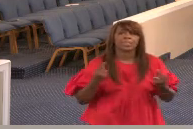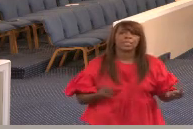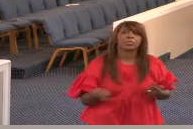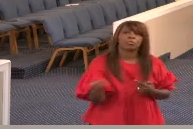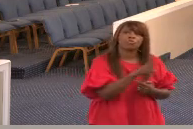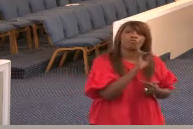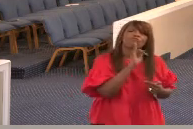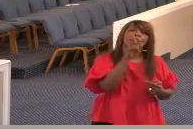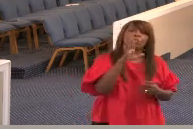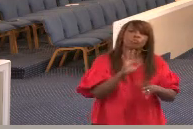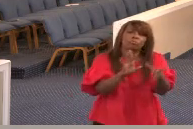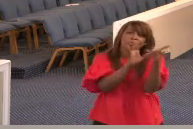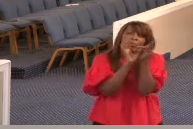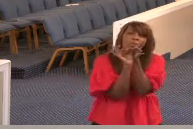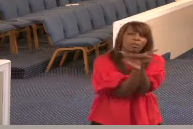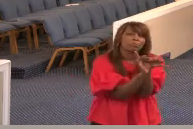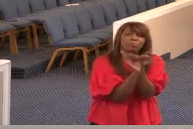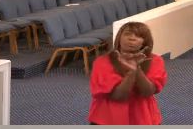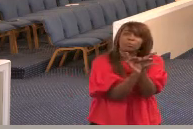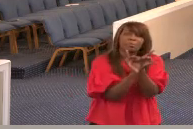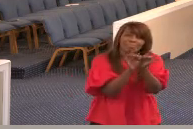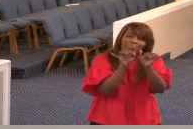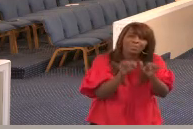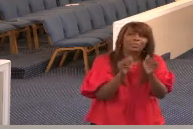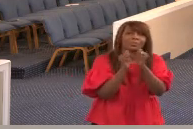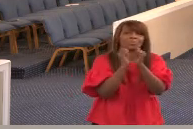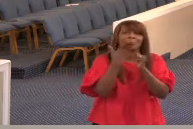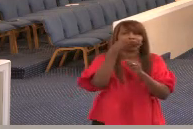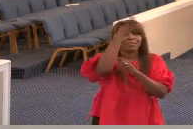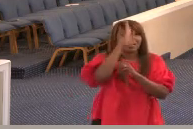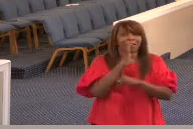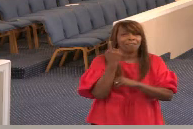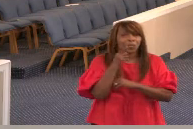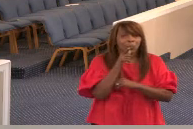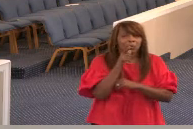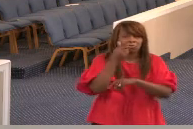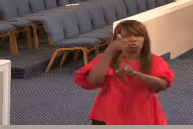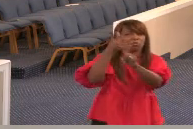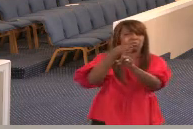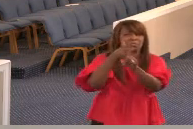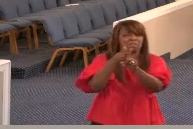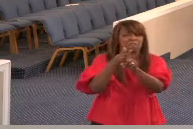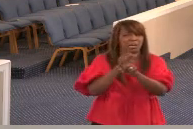You got to have your relationship with God for yourself.